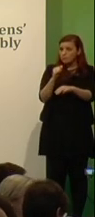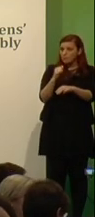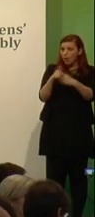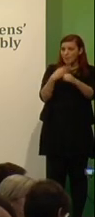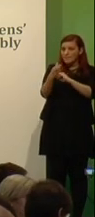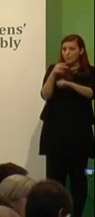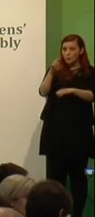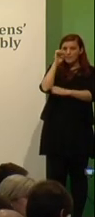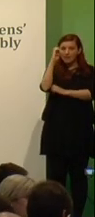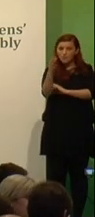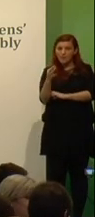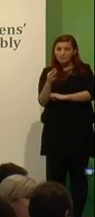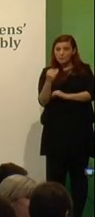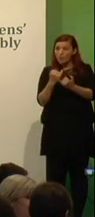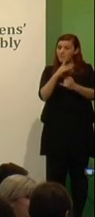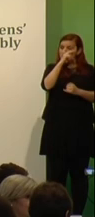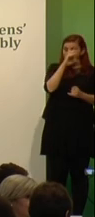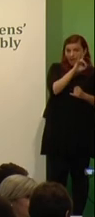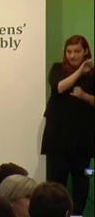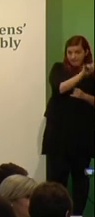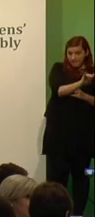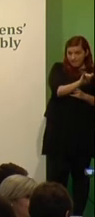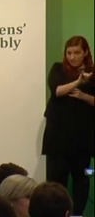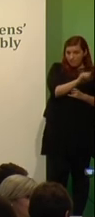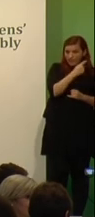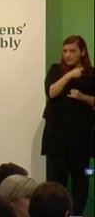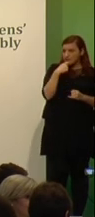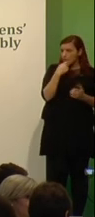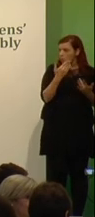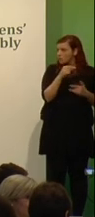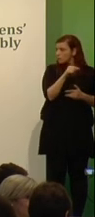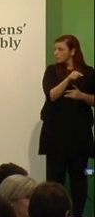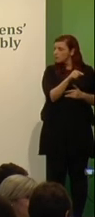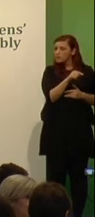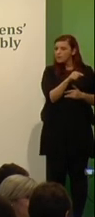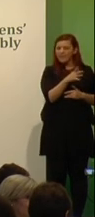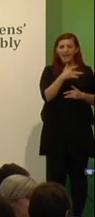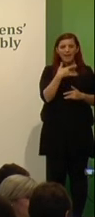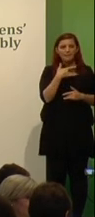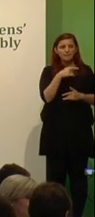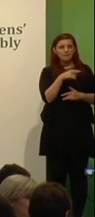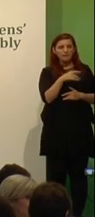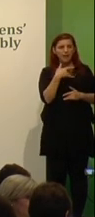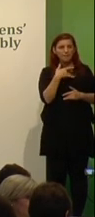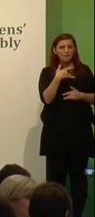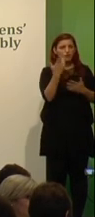expect. For example, in Hackney, what they said, these older people, was they liked the